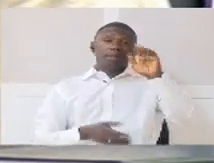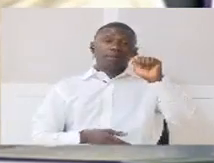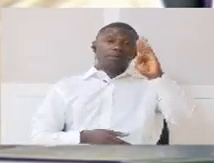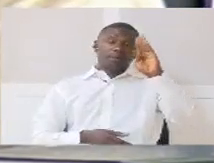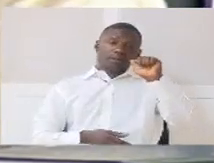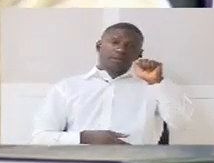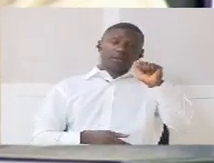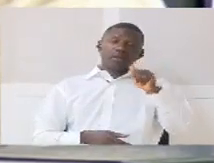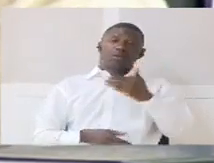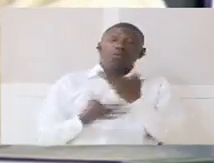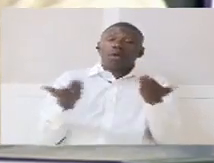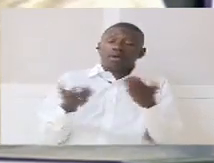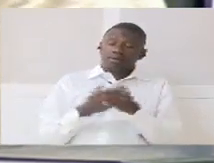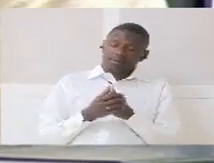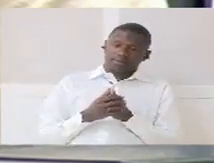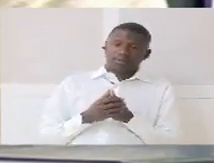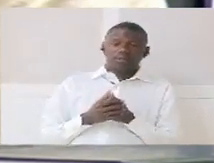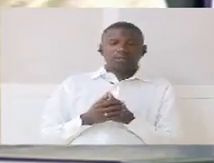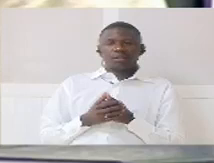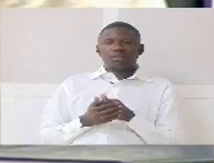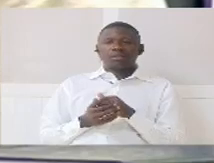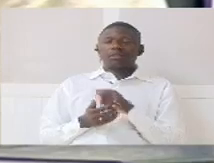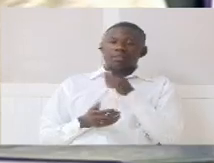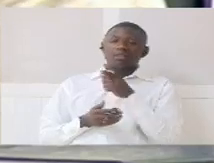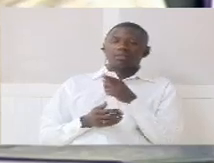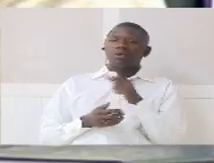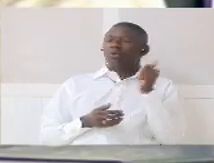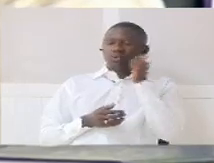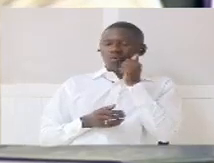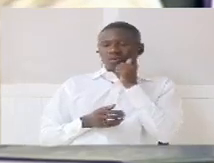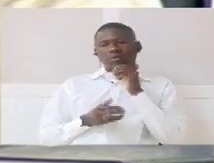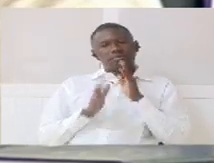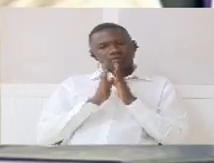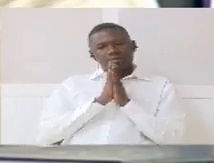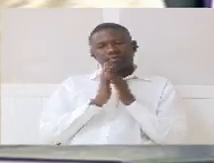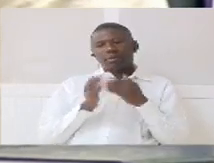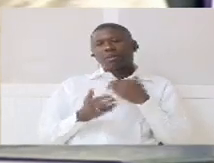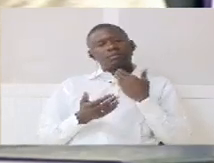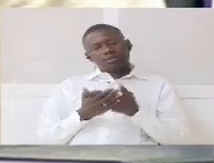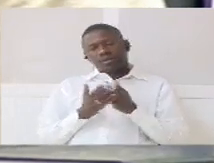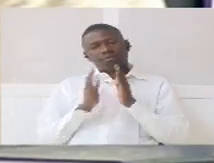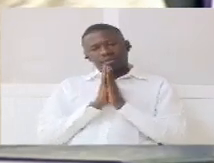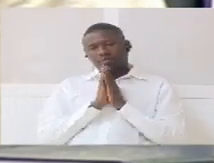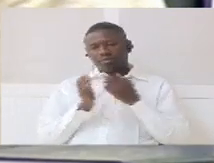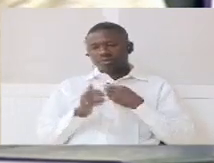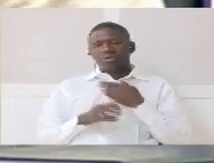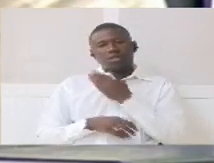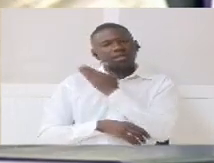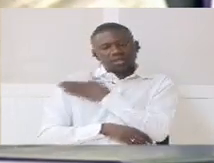People didn't know where he was. He will always tell me, Korta, pray for me so that I will live here. I said to him, you will